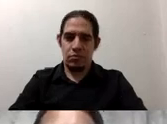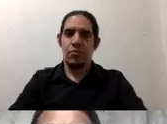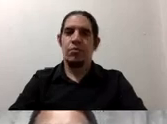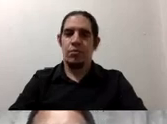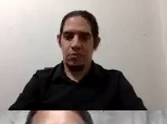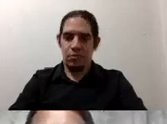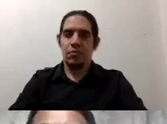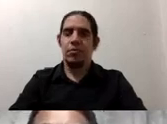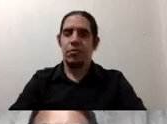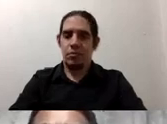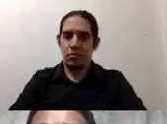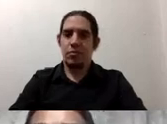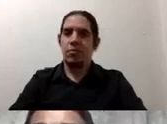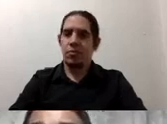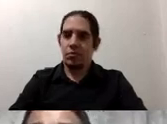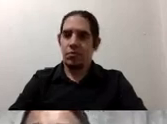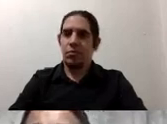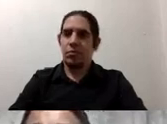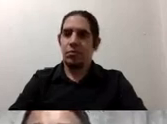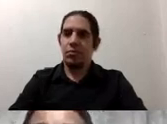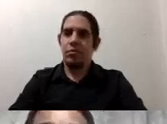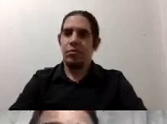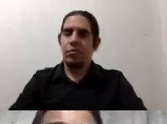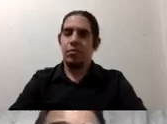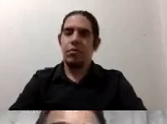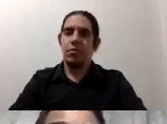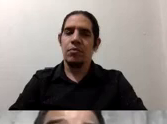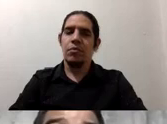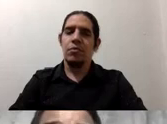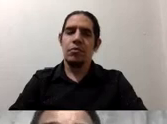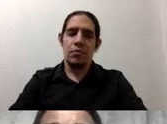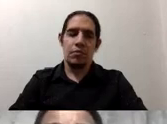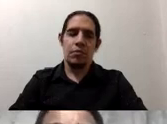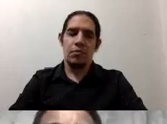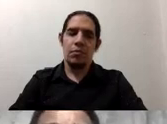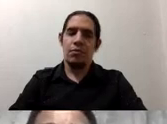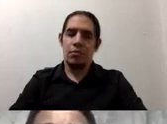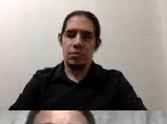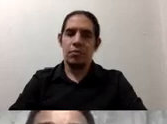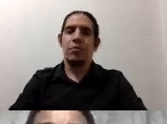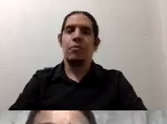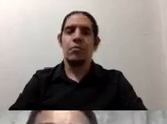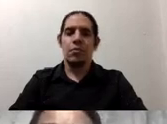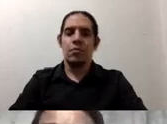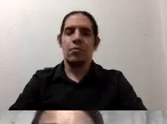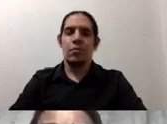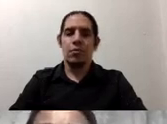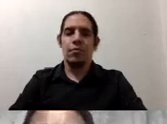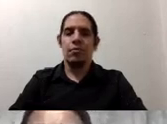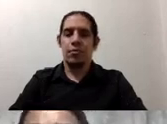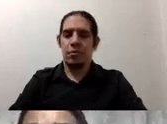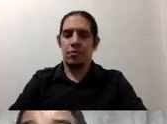and Heap reported, the EFL students of this investigation stated that they aimed to also learn non-standard English and to use it in